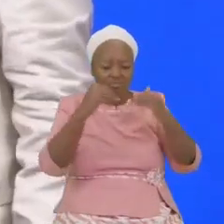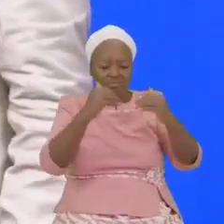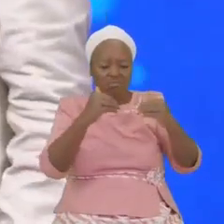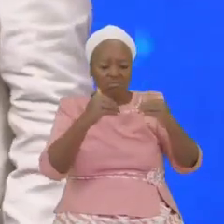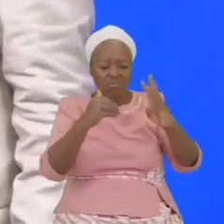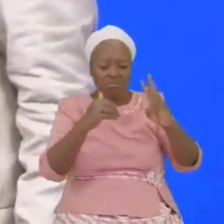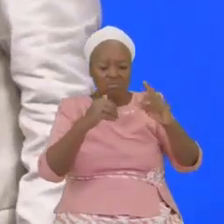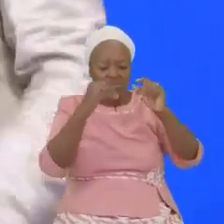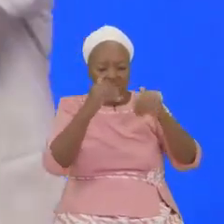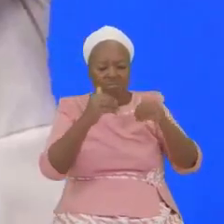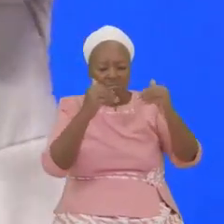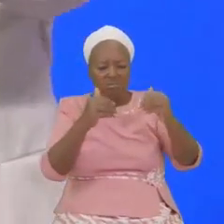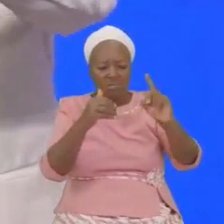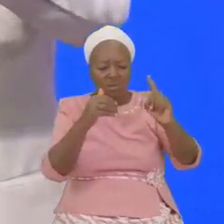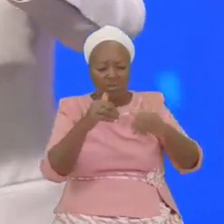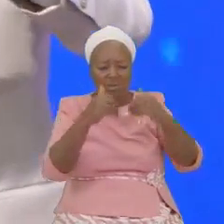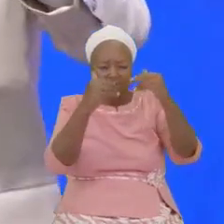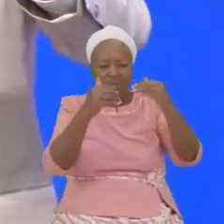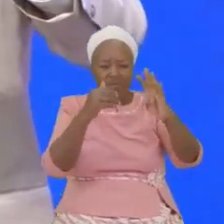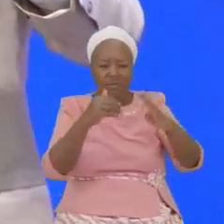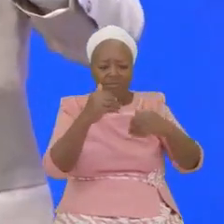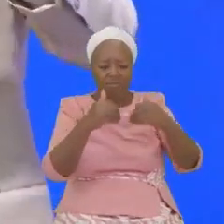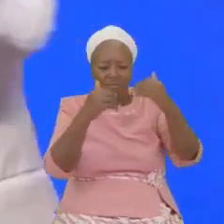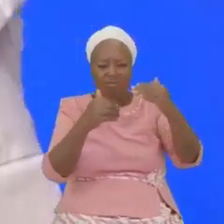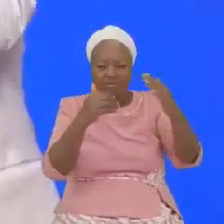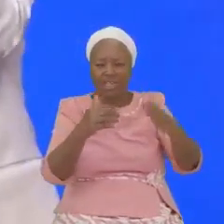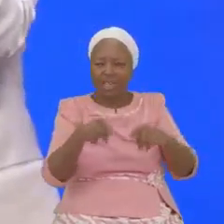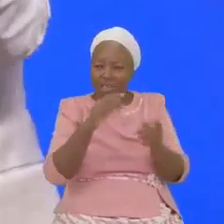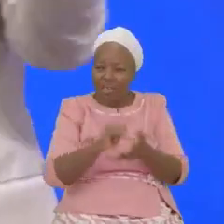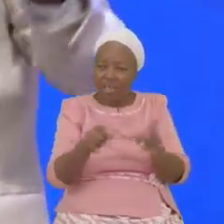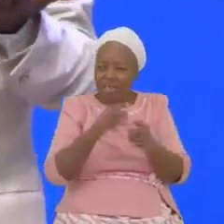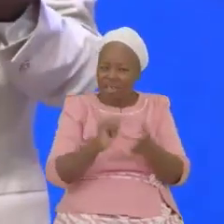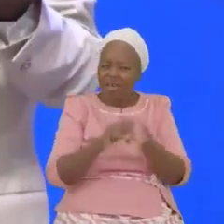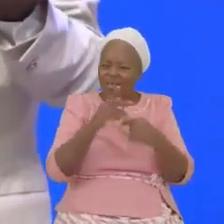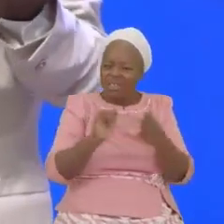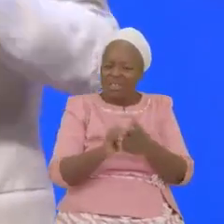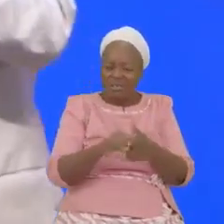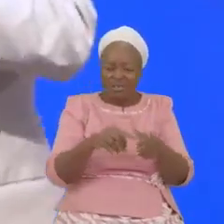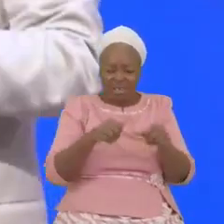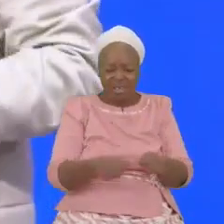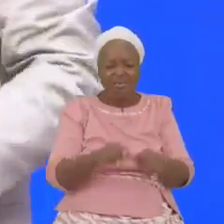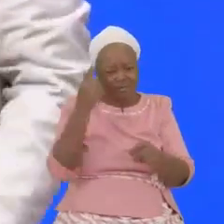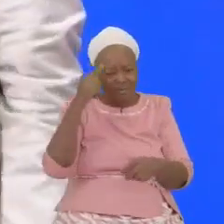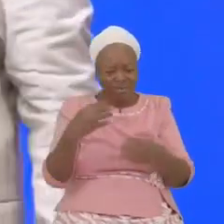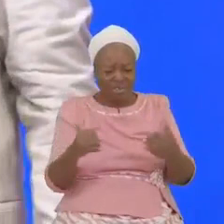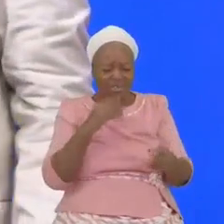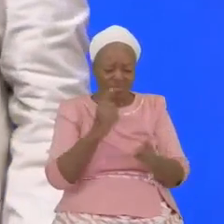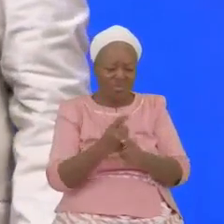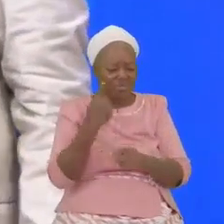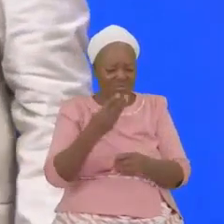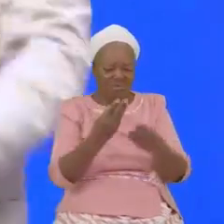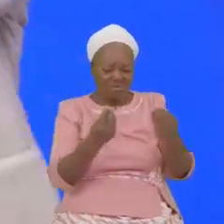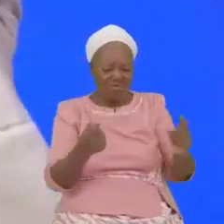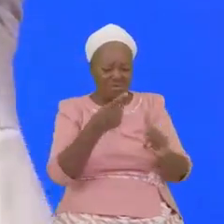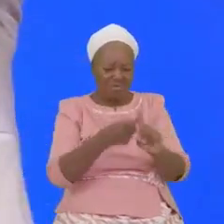stage 4, all that remains now, just a few months. They say,